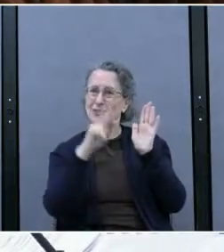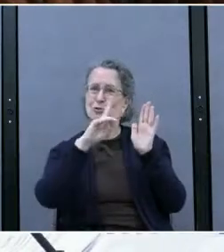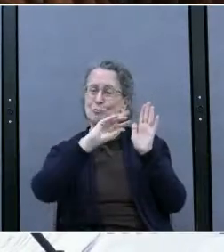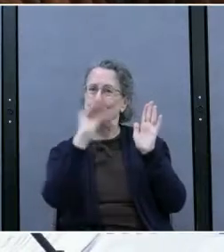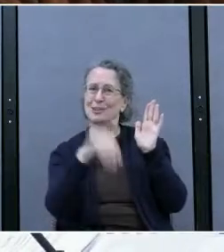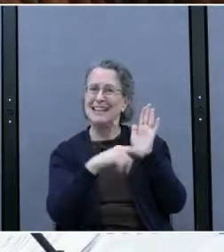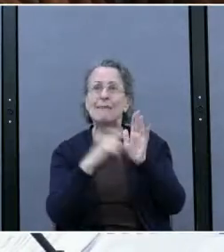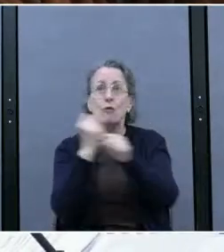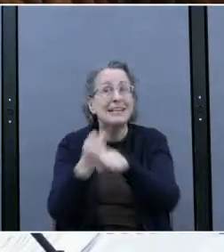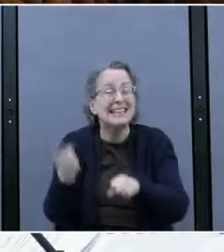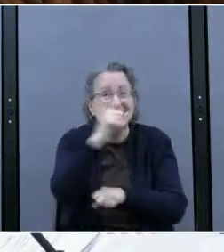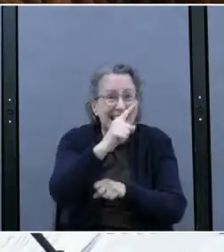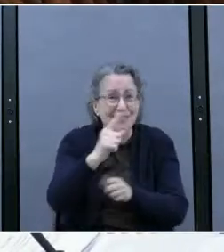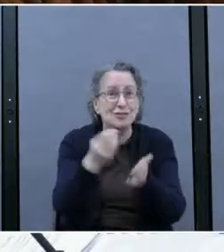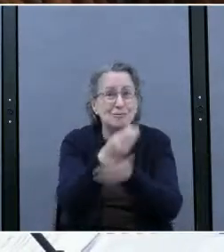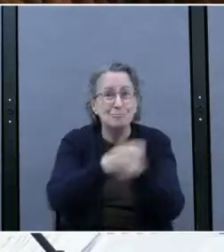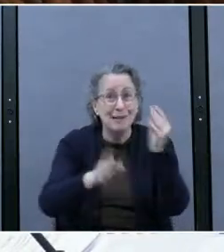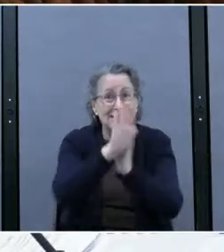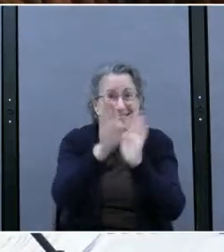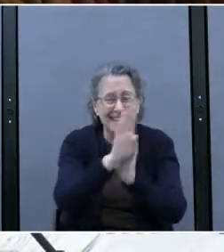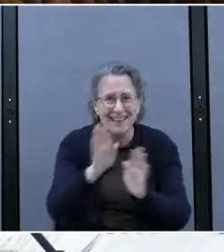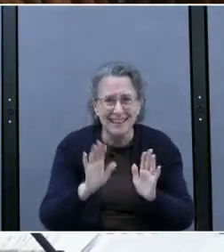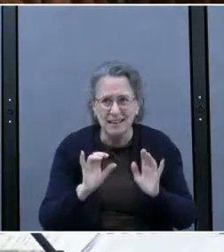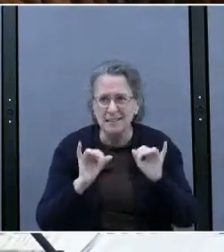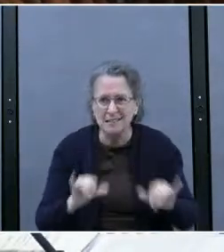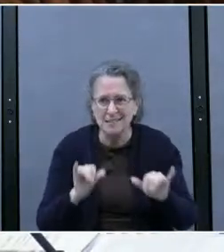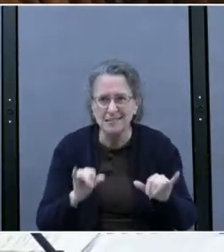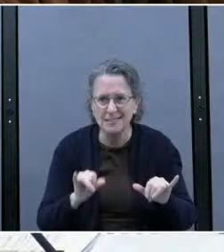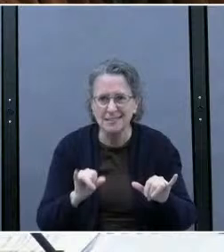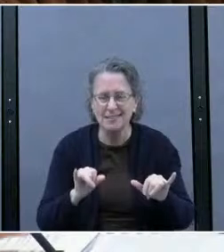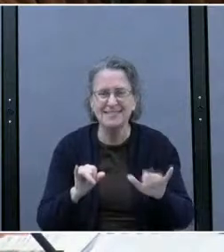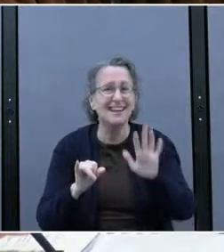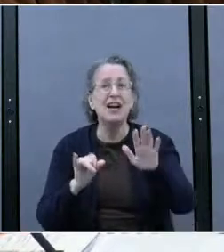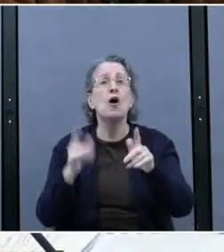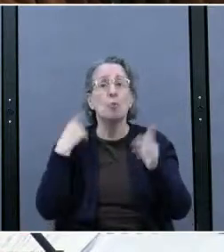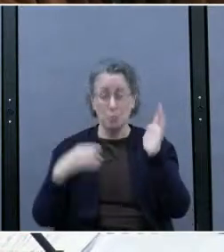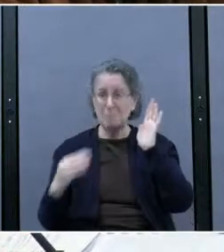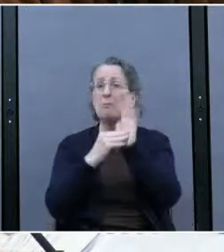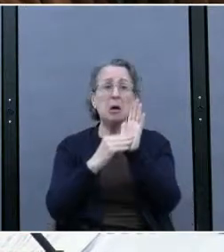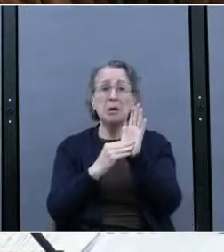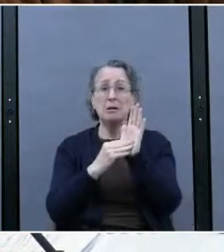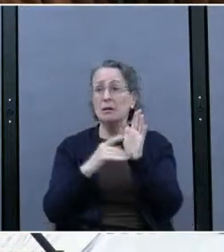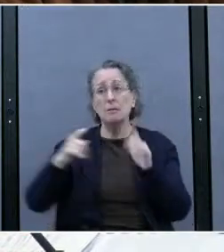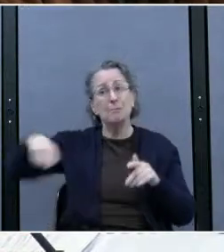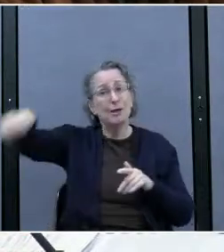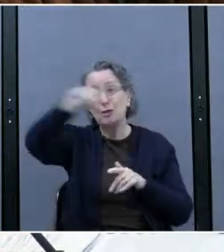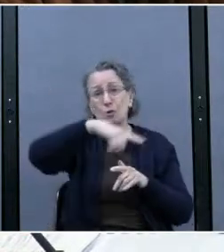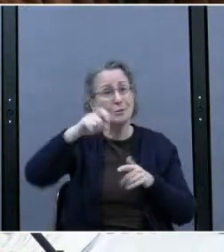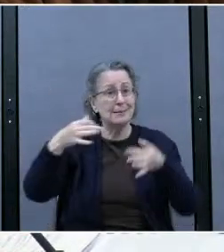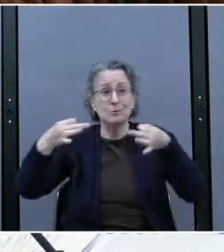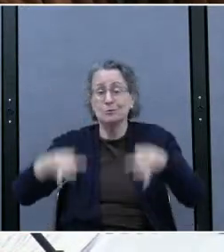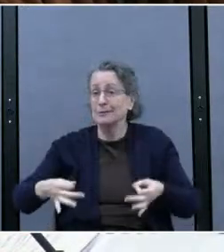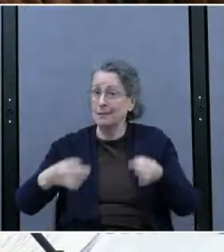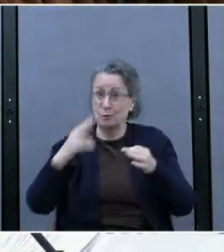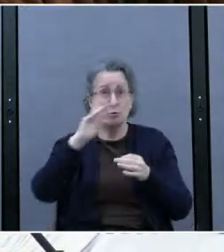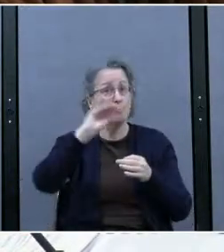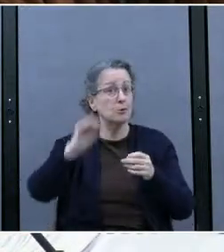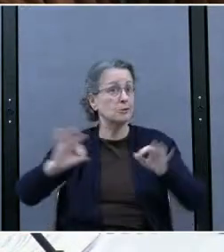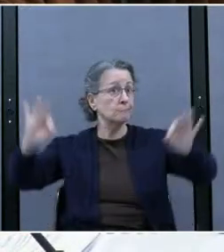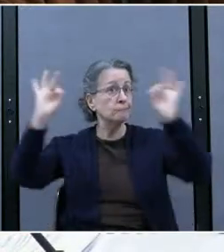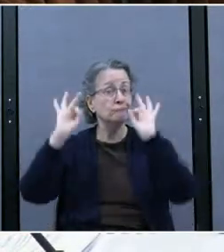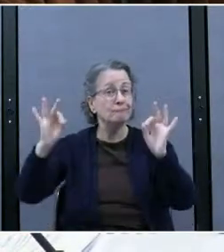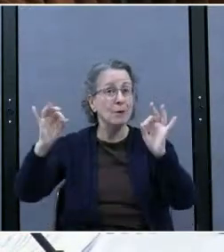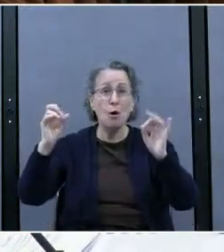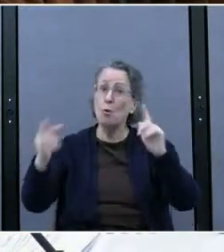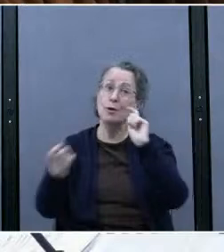we put that in the warning, but it's up to you to decide whether that's the right amount or not. So the